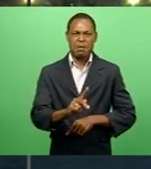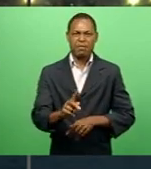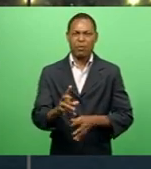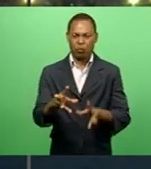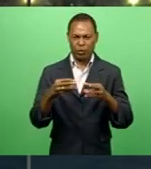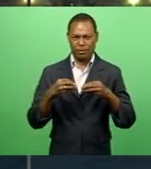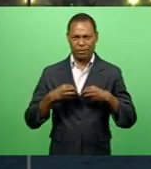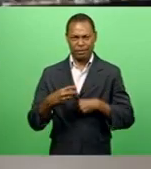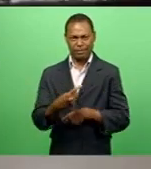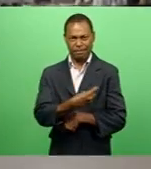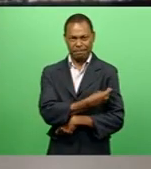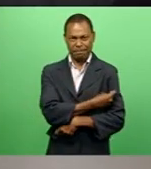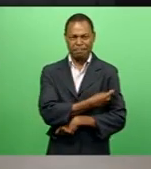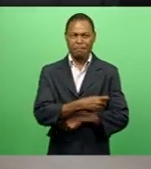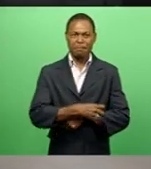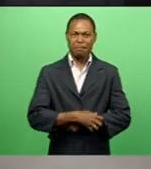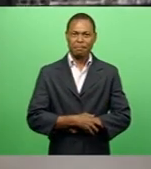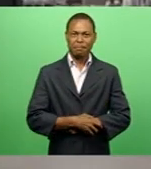doses.